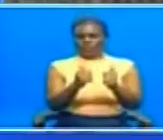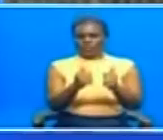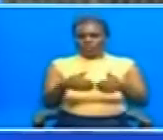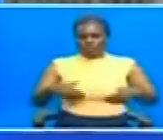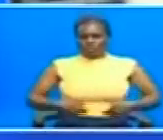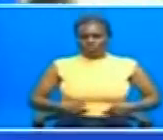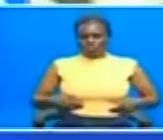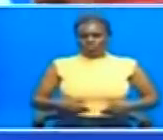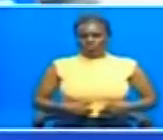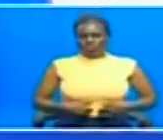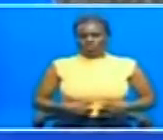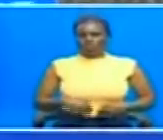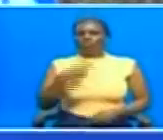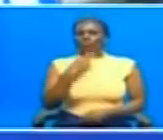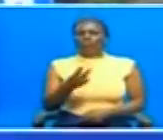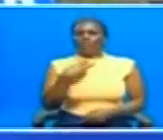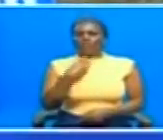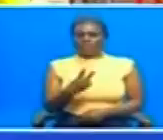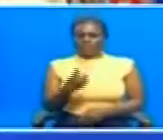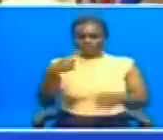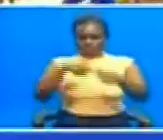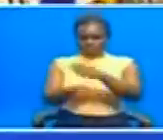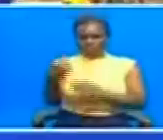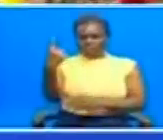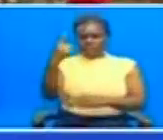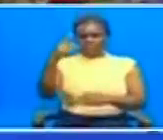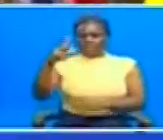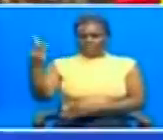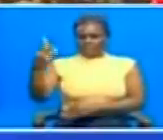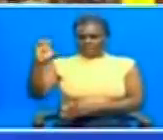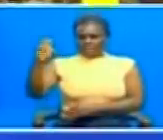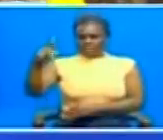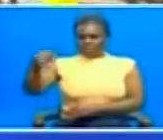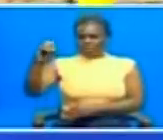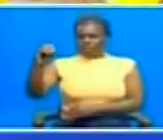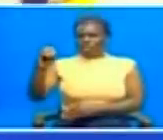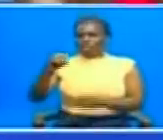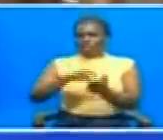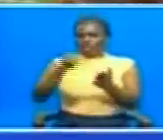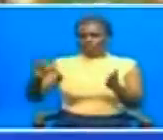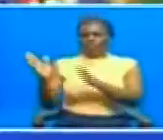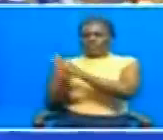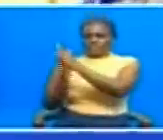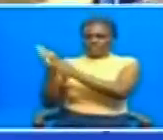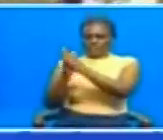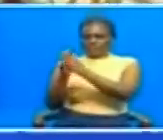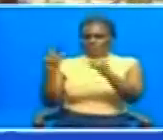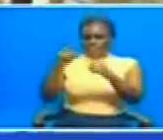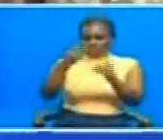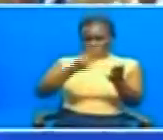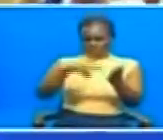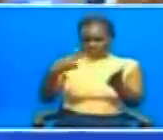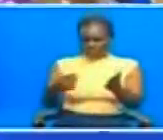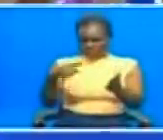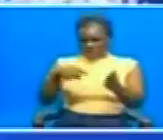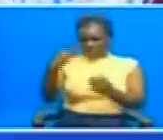Youth beat Dortmund United by a solitary goal, while Kenpoly bundled out silver bullets after defeating them